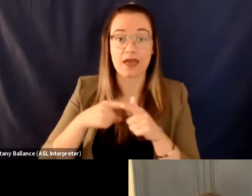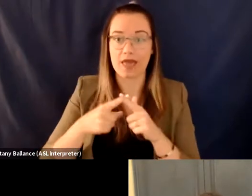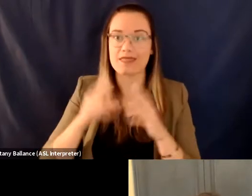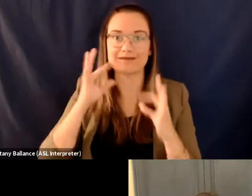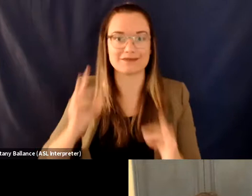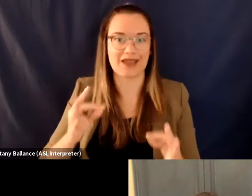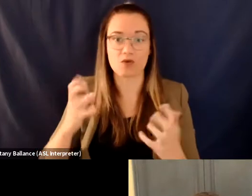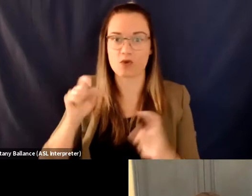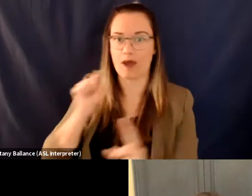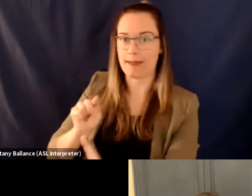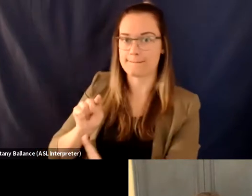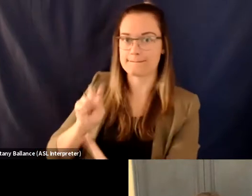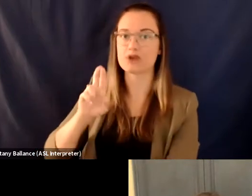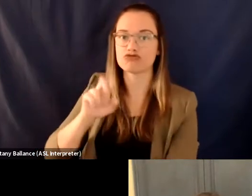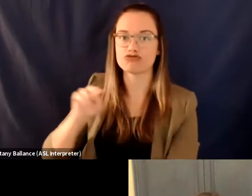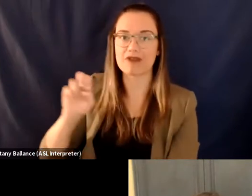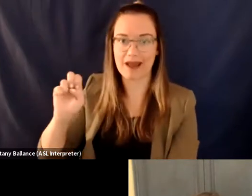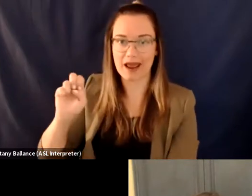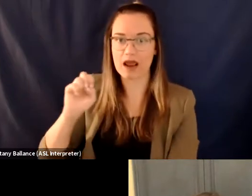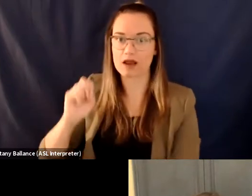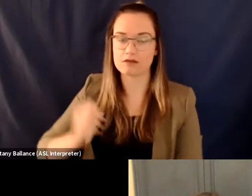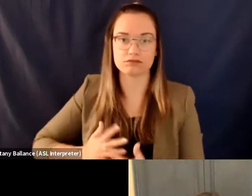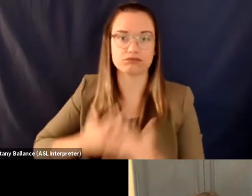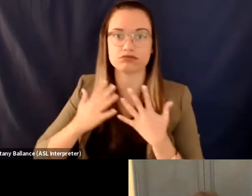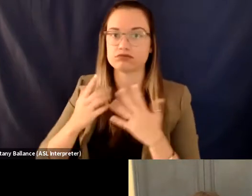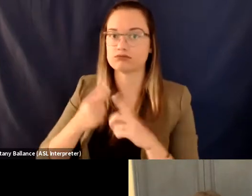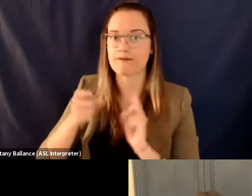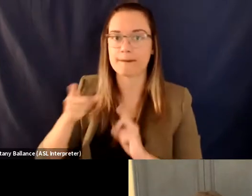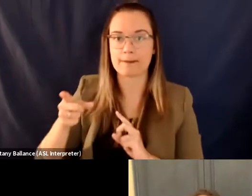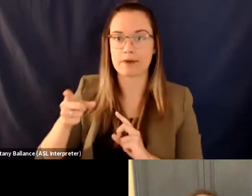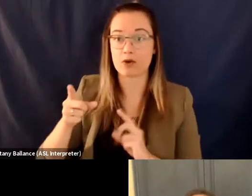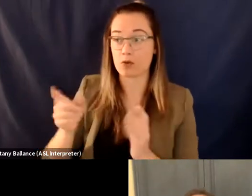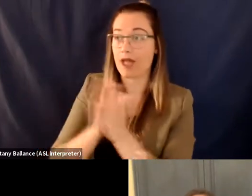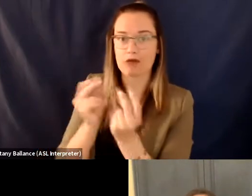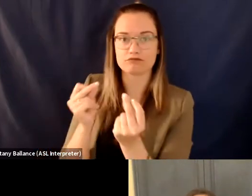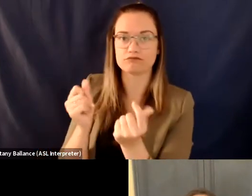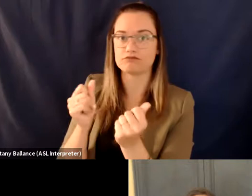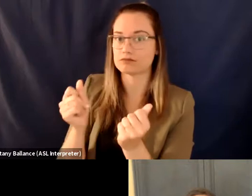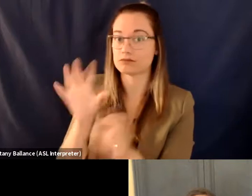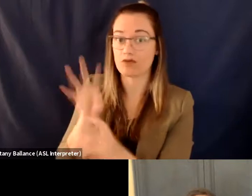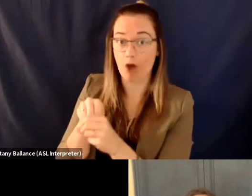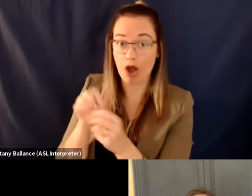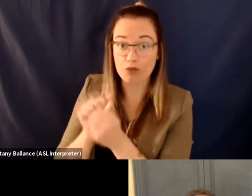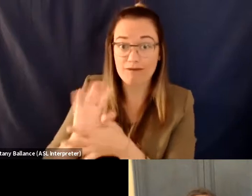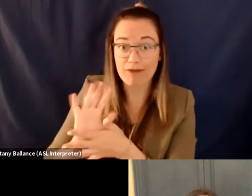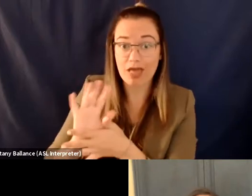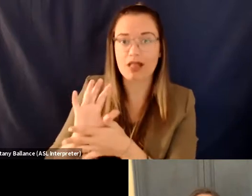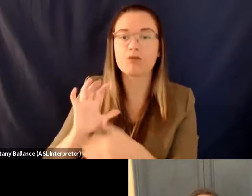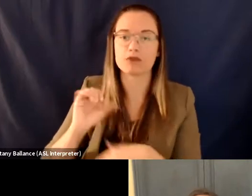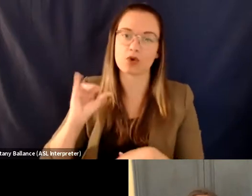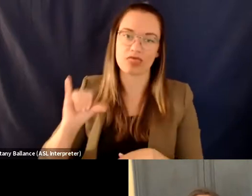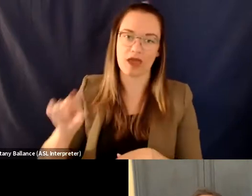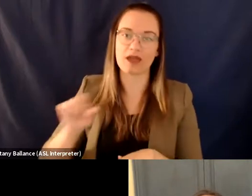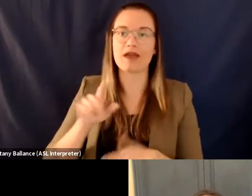him. We were so moved by him that we asked him right away to be in the film. So we caught up with him there, and then